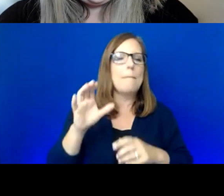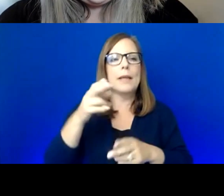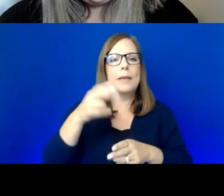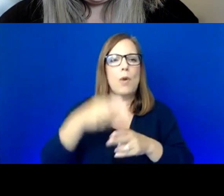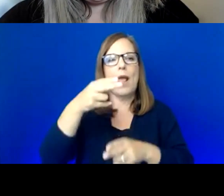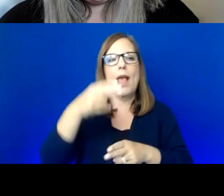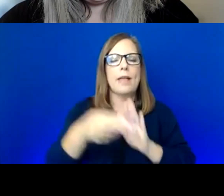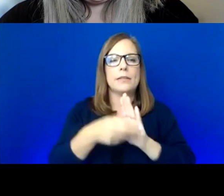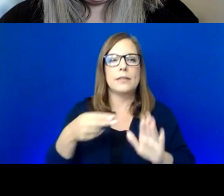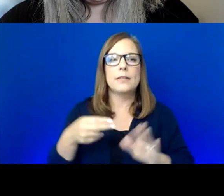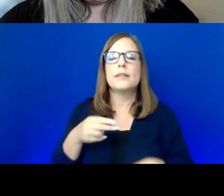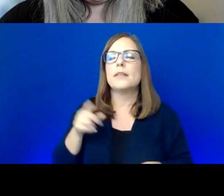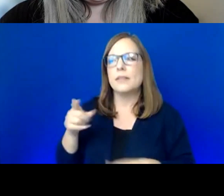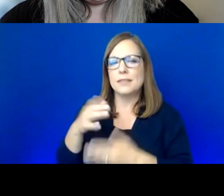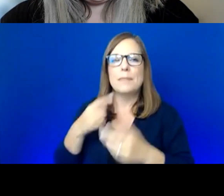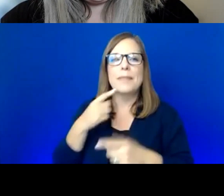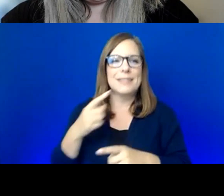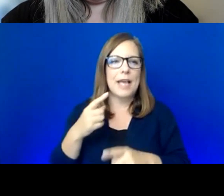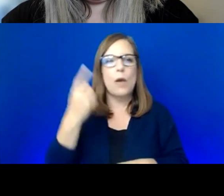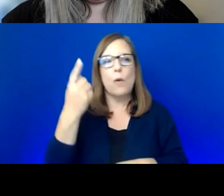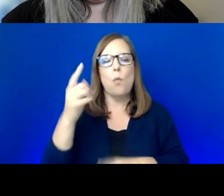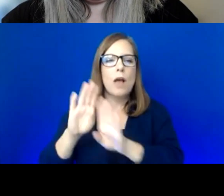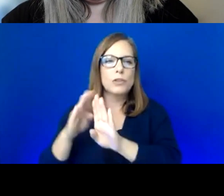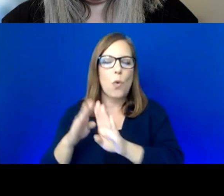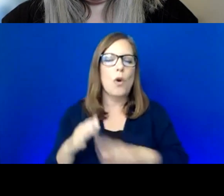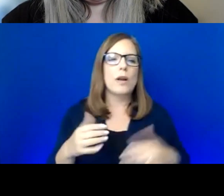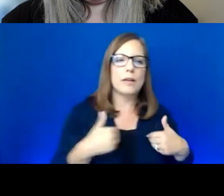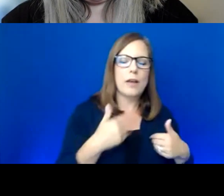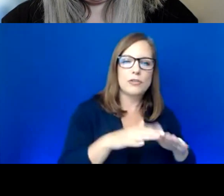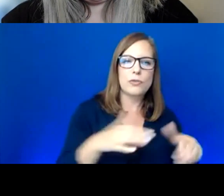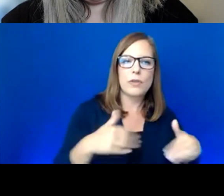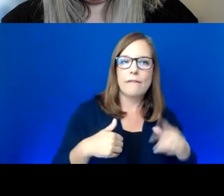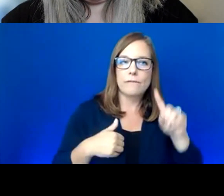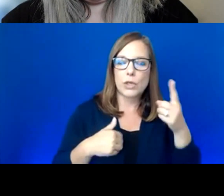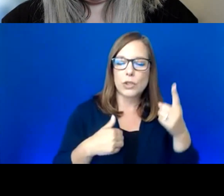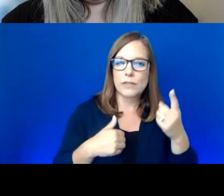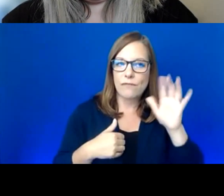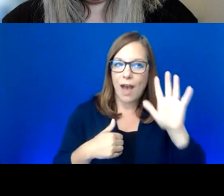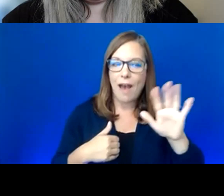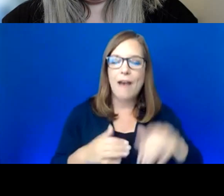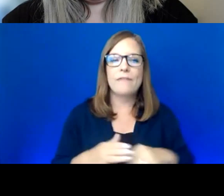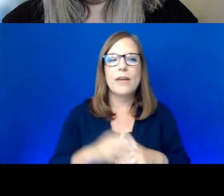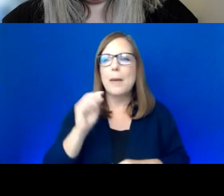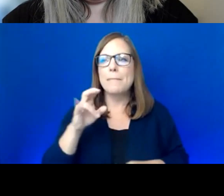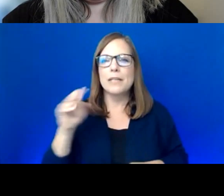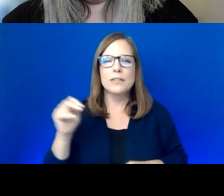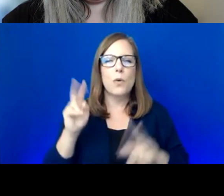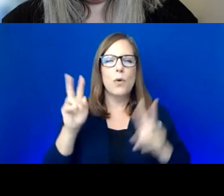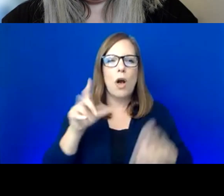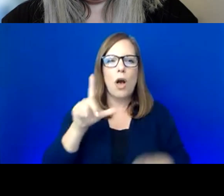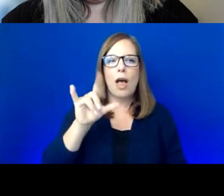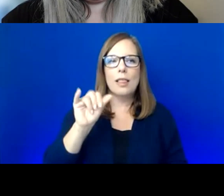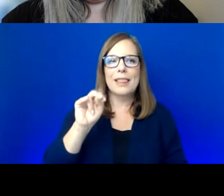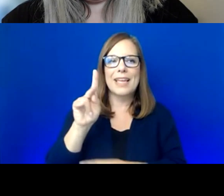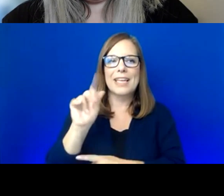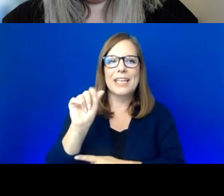have used, young children have first 5. Minnesota calls it linkages with age capitalized.